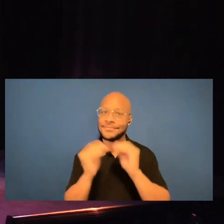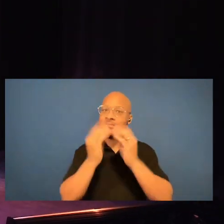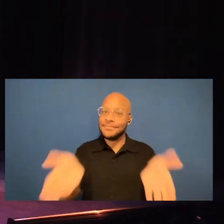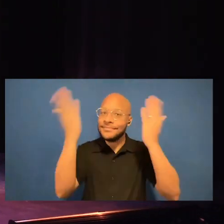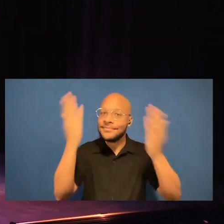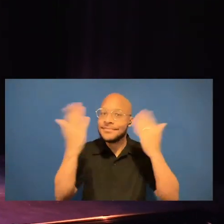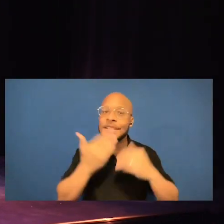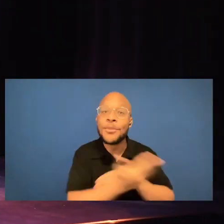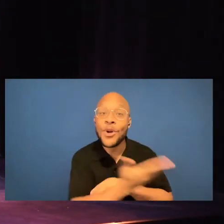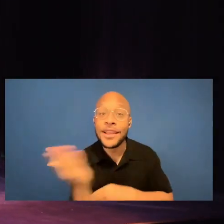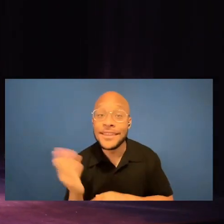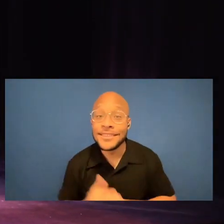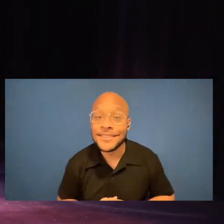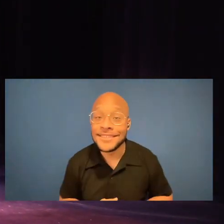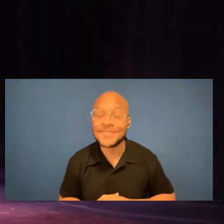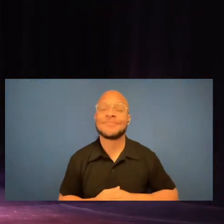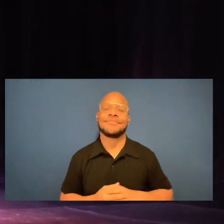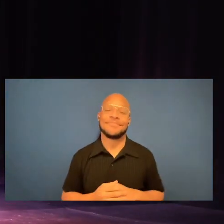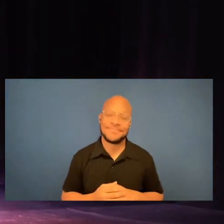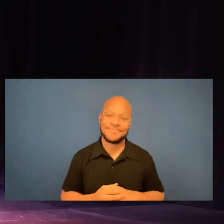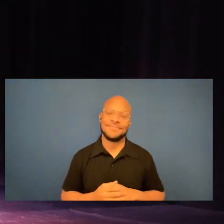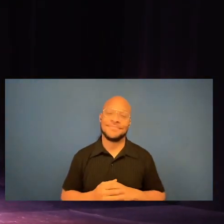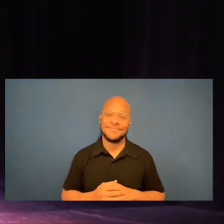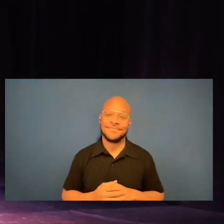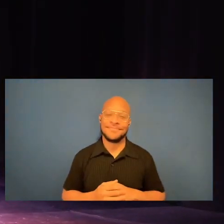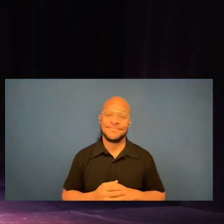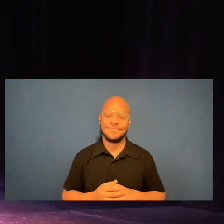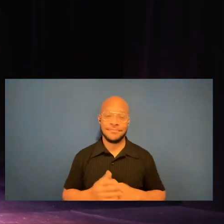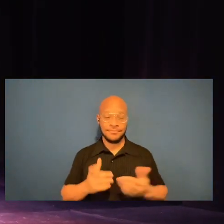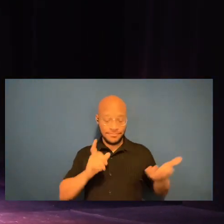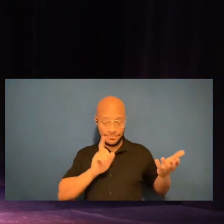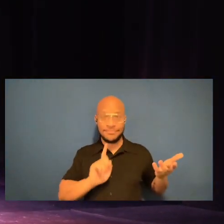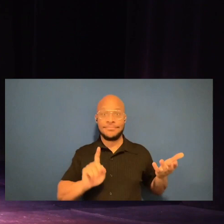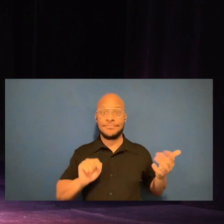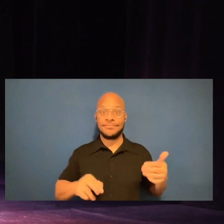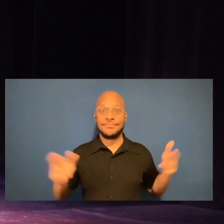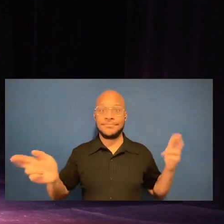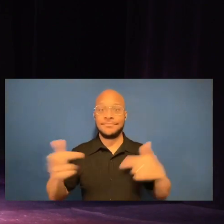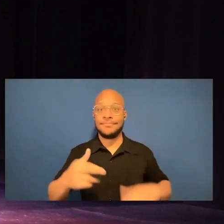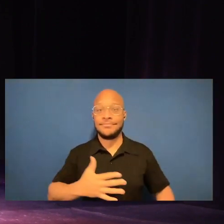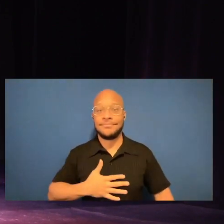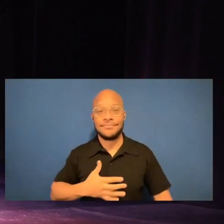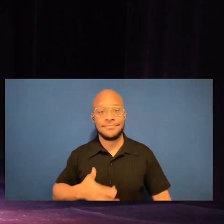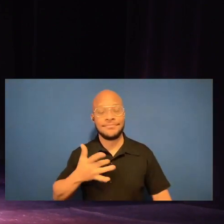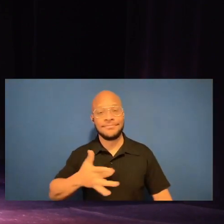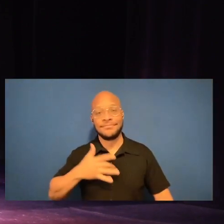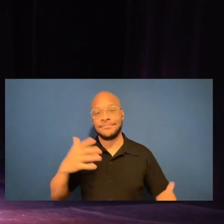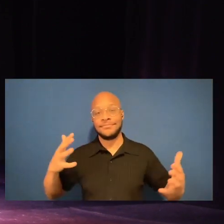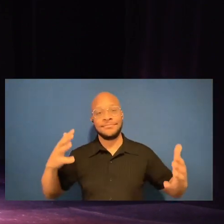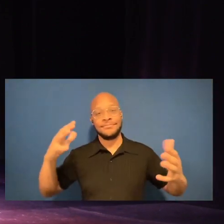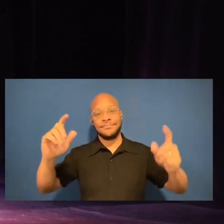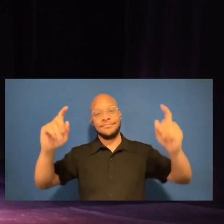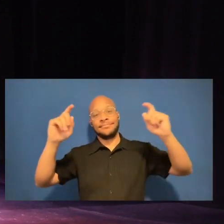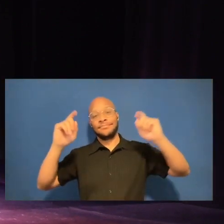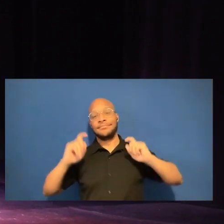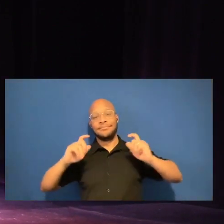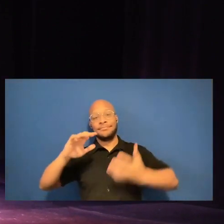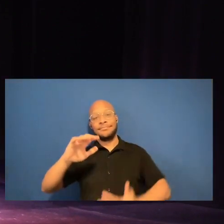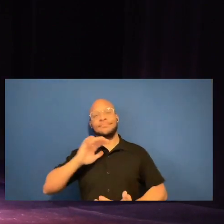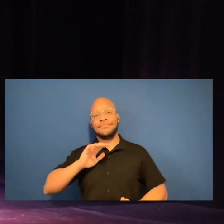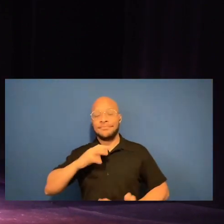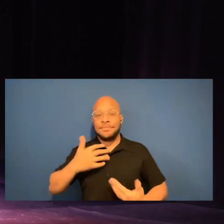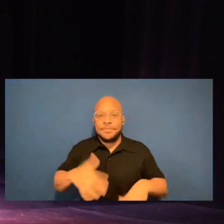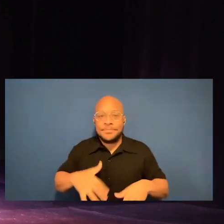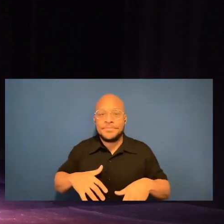It is a gift to be in this room today, to be in communion with this motley crew of